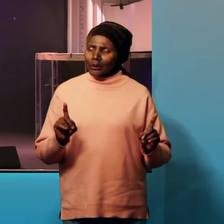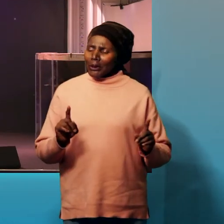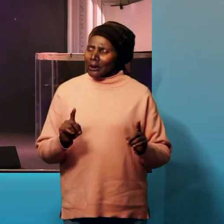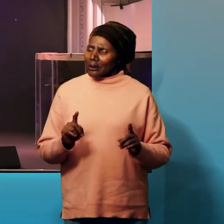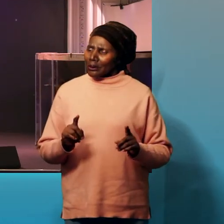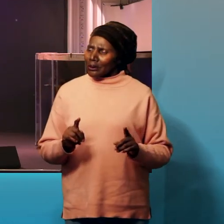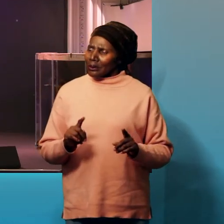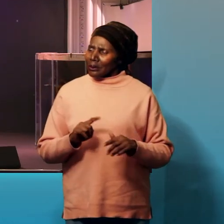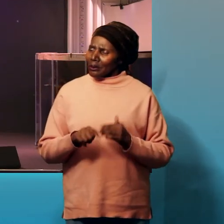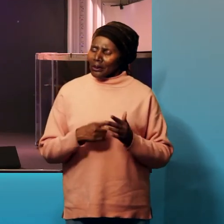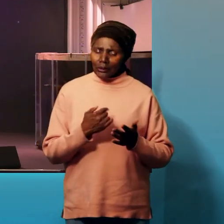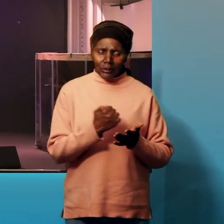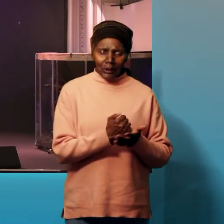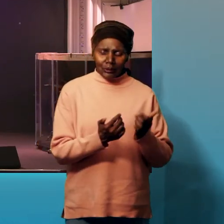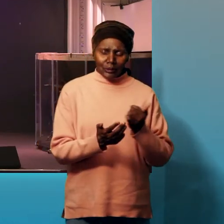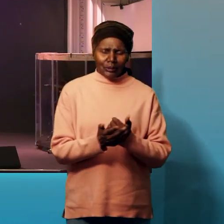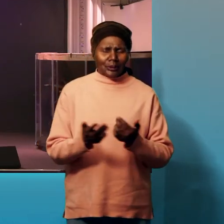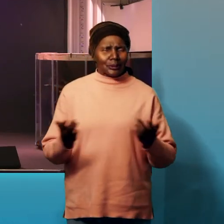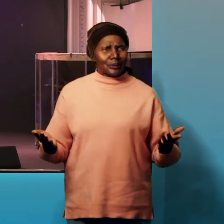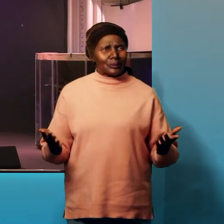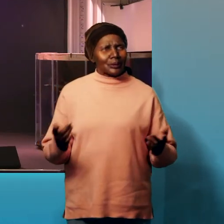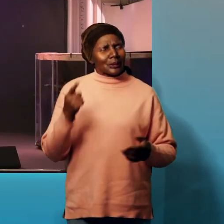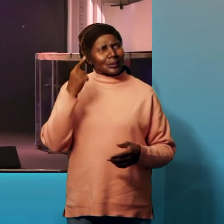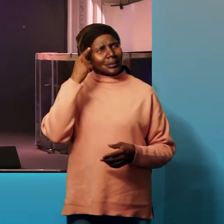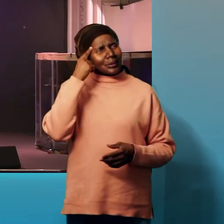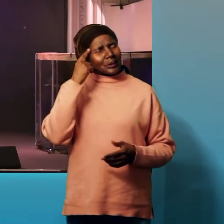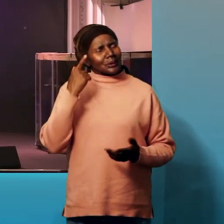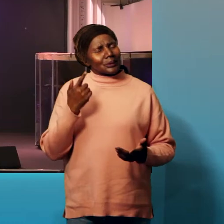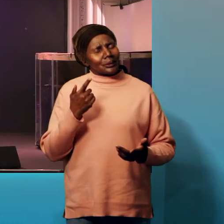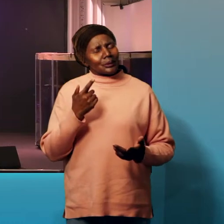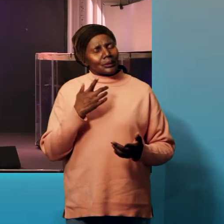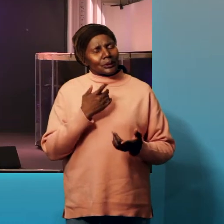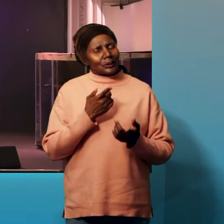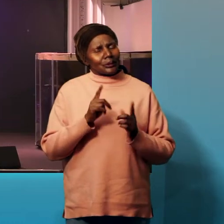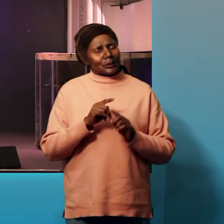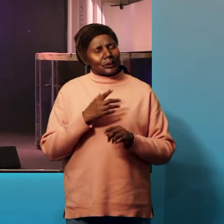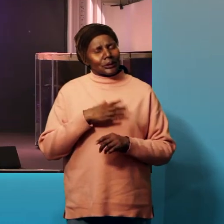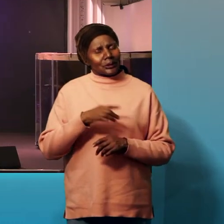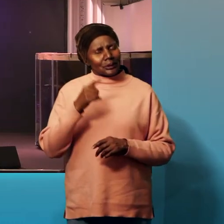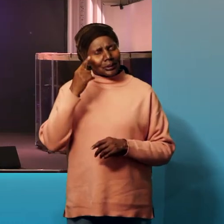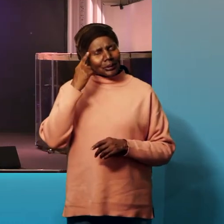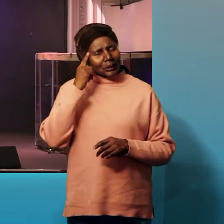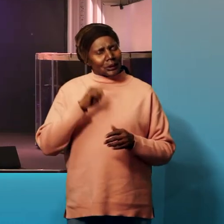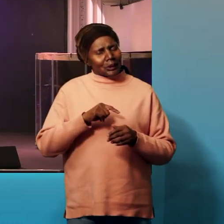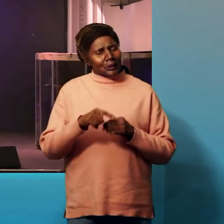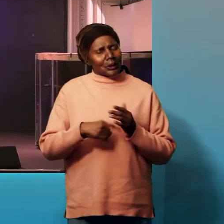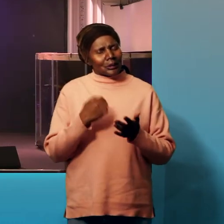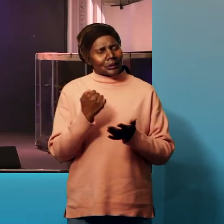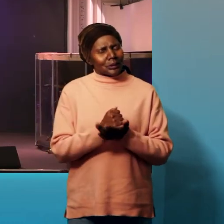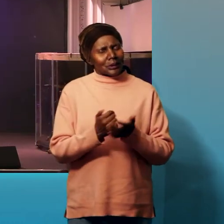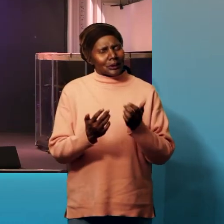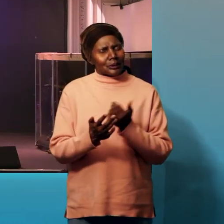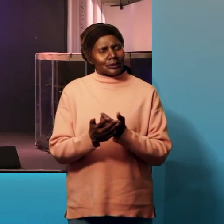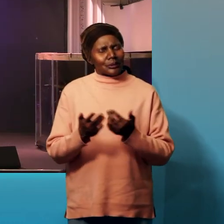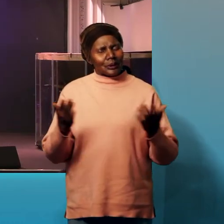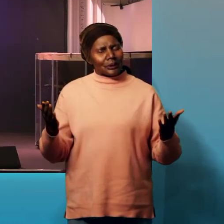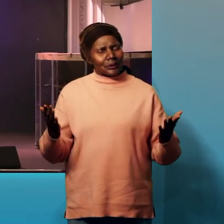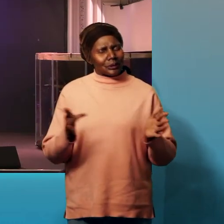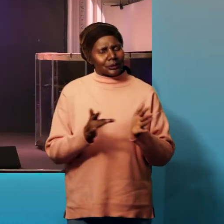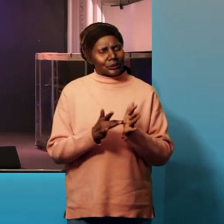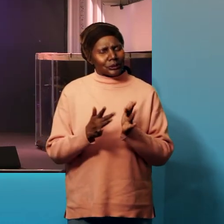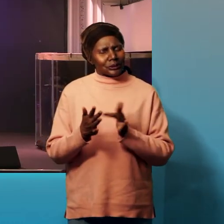sacrifice? And I think what we need to really think about tonight is the sacrifice that